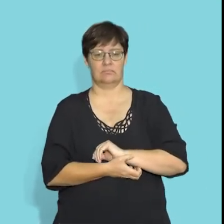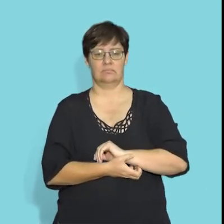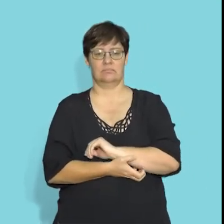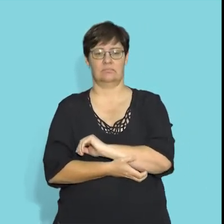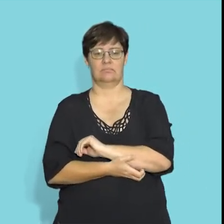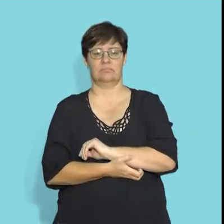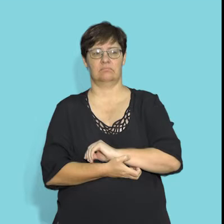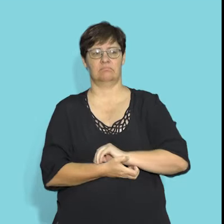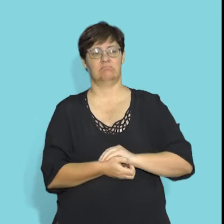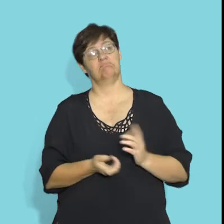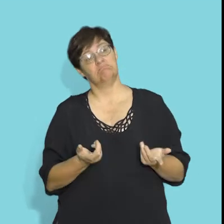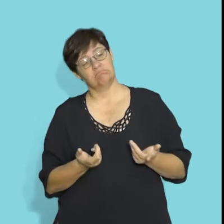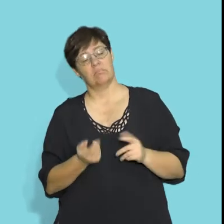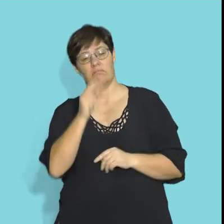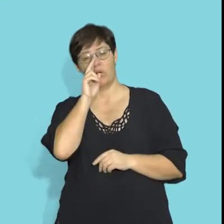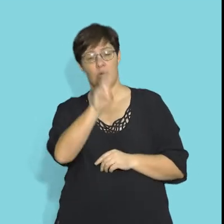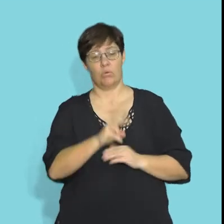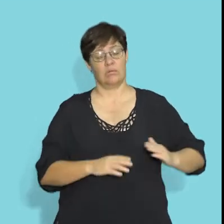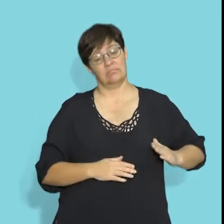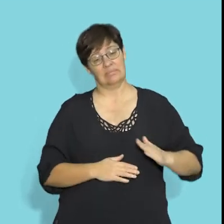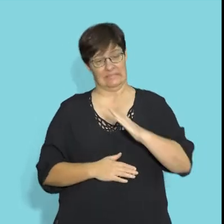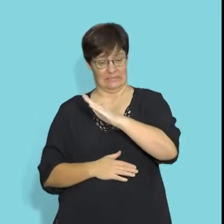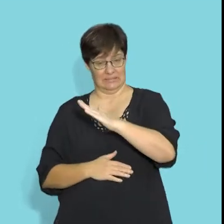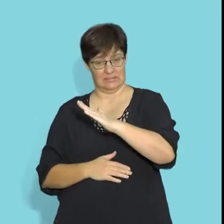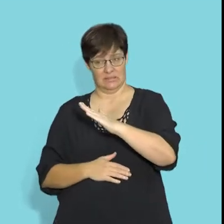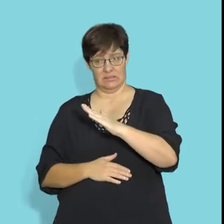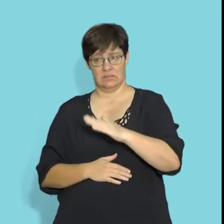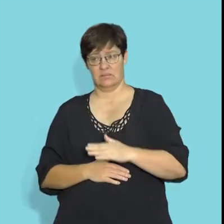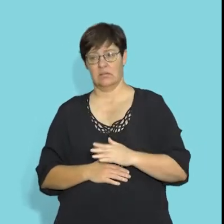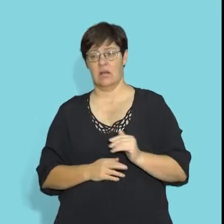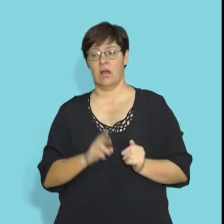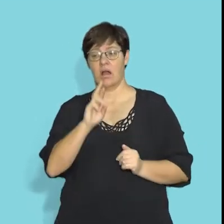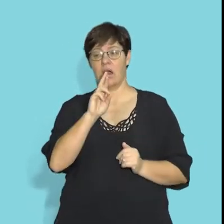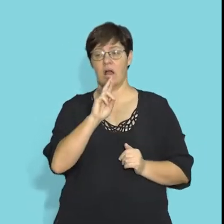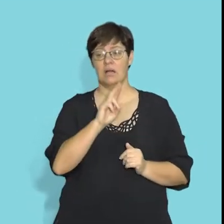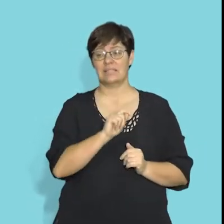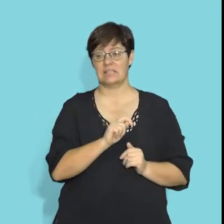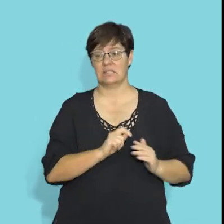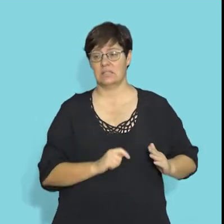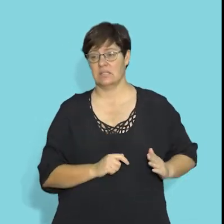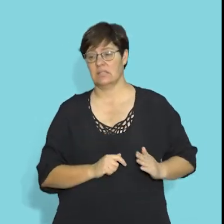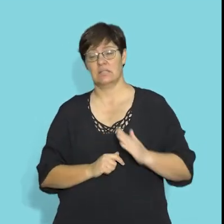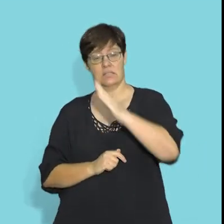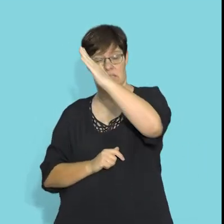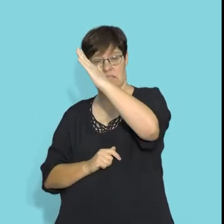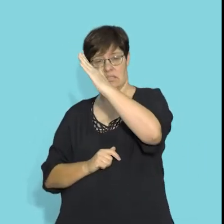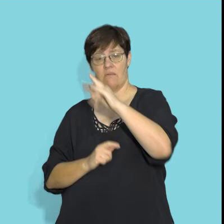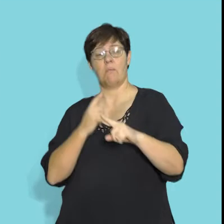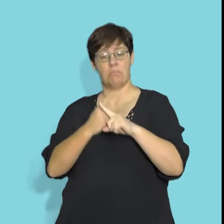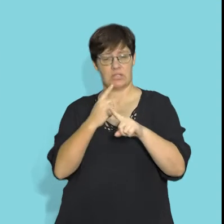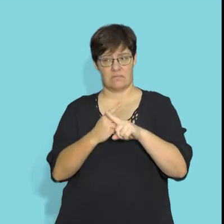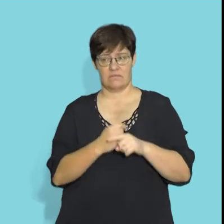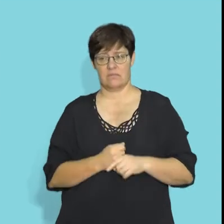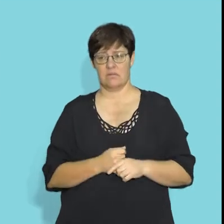And also, if I continue looking at steepness, this line RT is going up. This line has got a positive